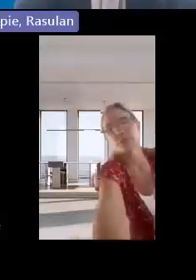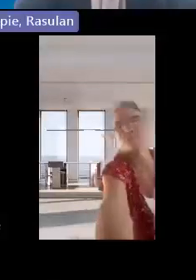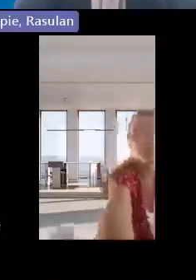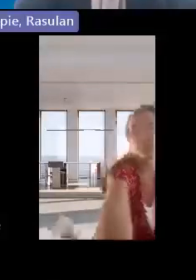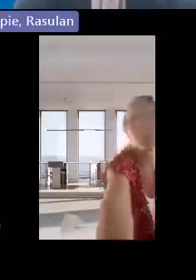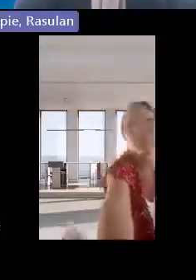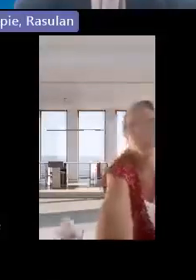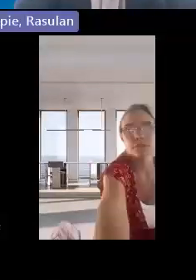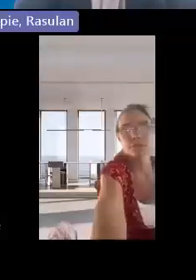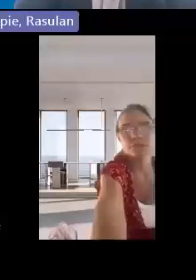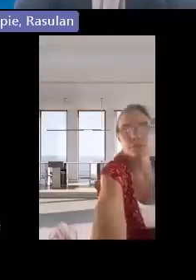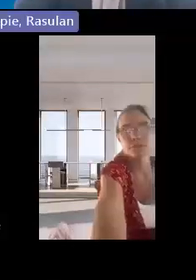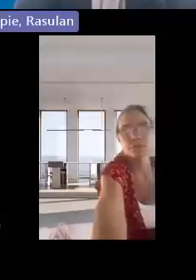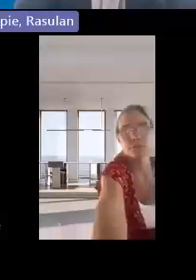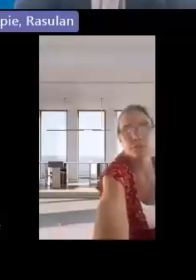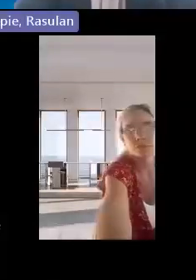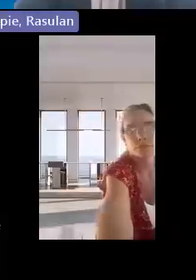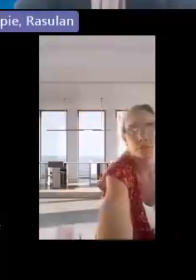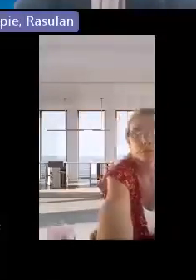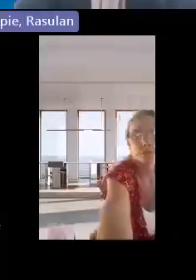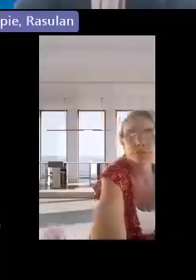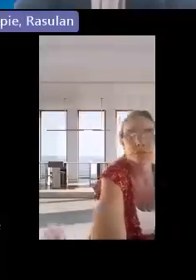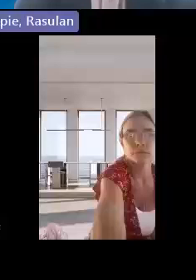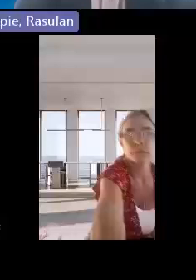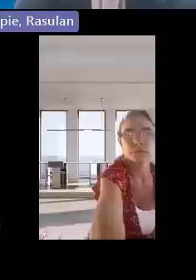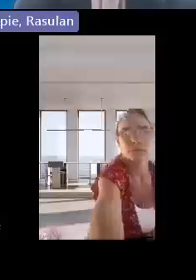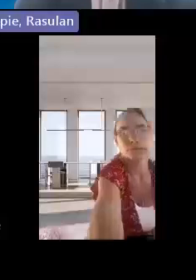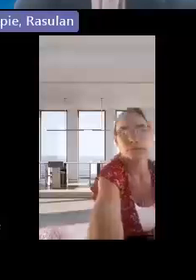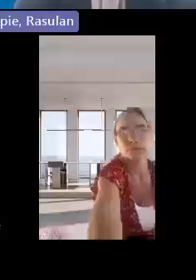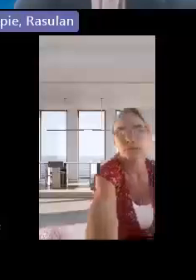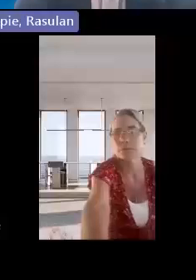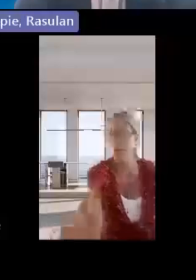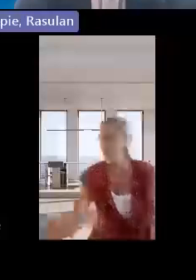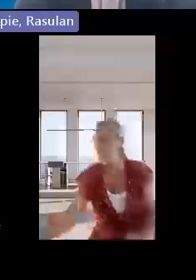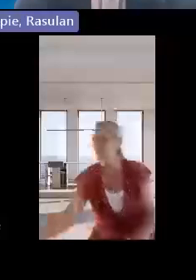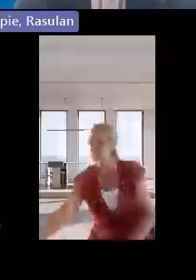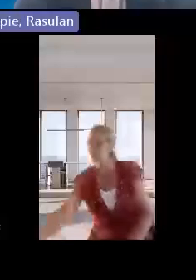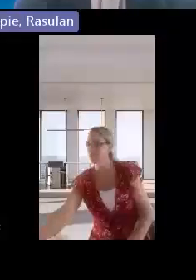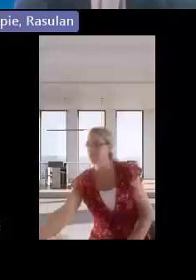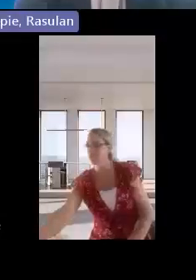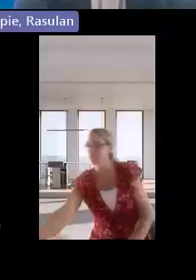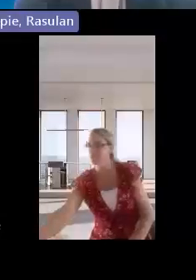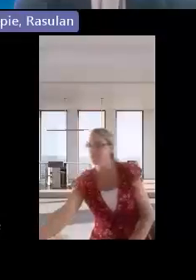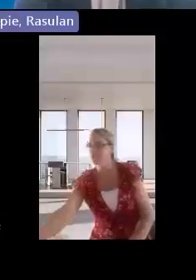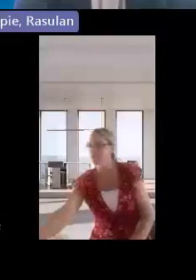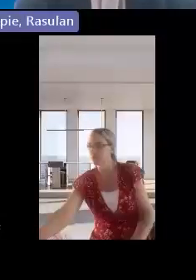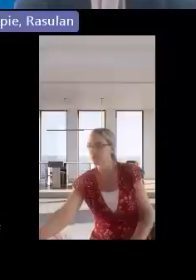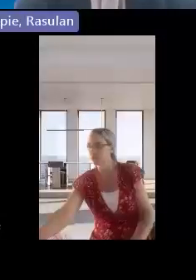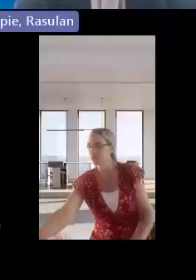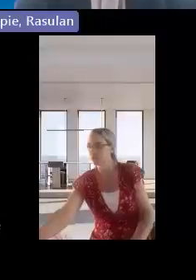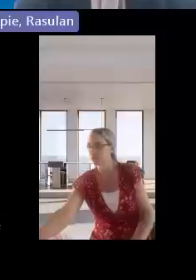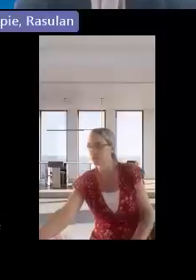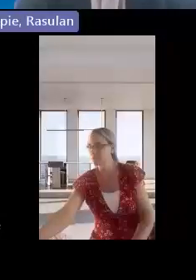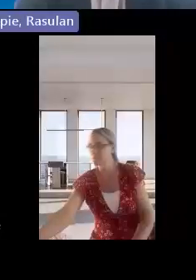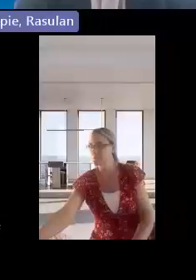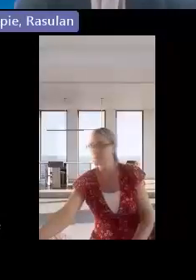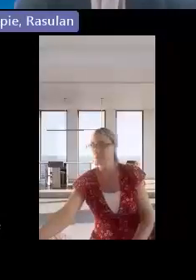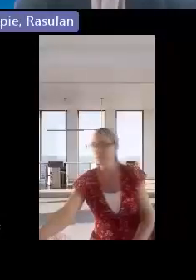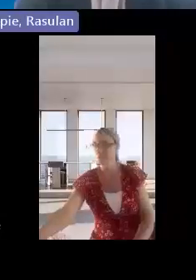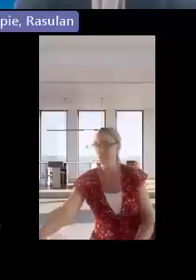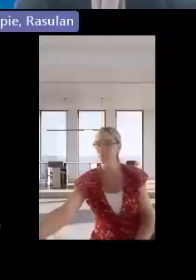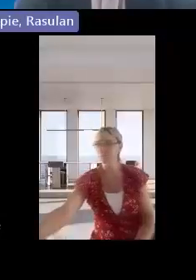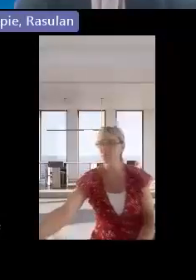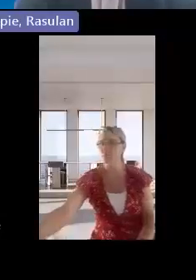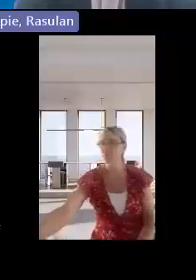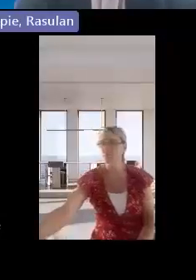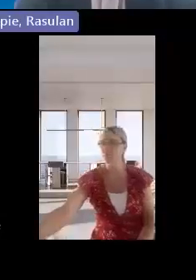This particular portfolio also provides support for our recognition of experiential learning credits and through the Community Connected Experiential Learning